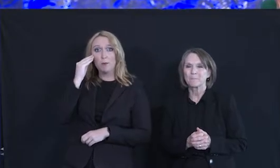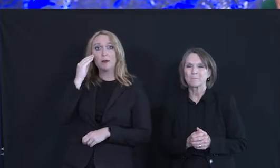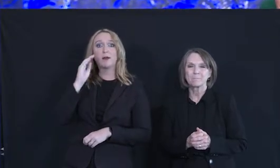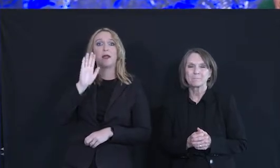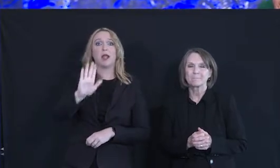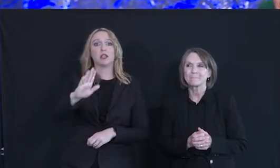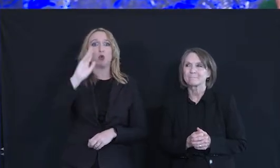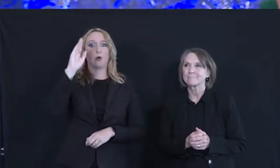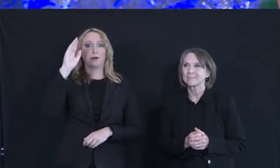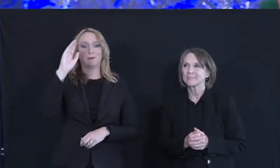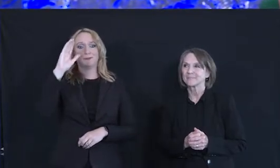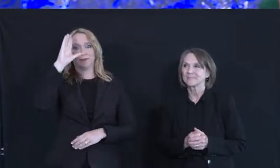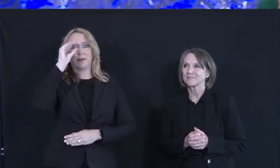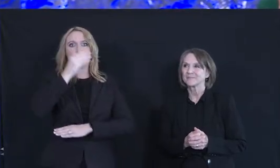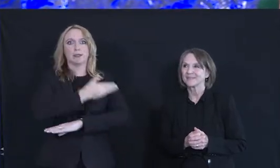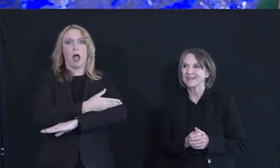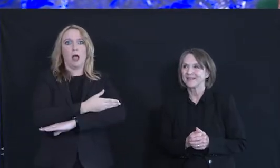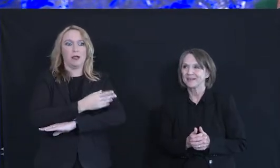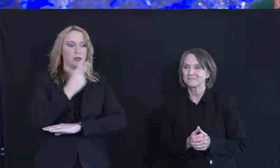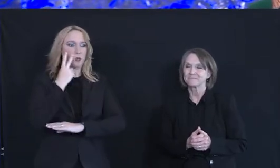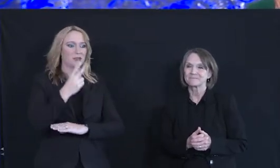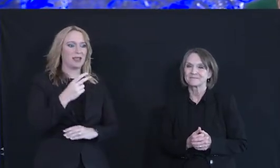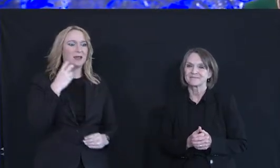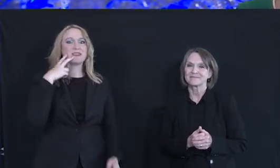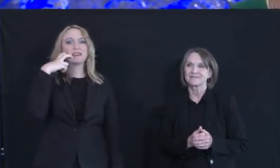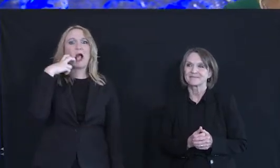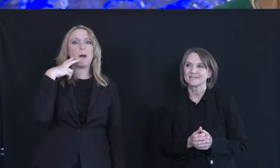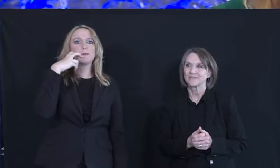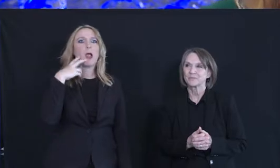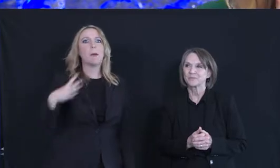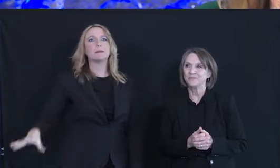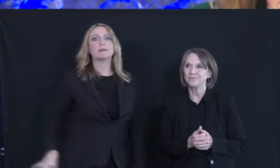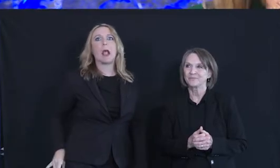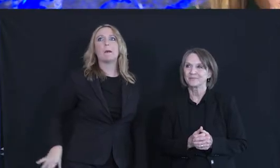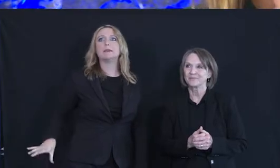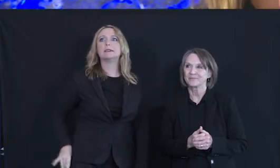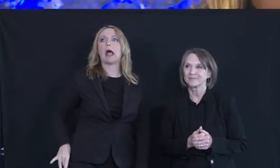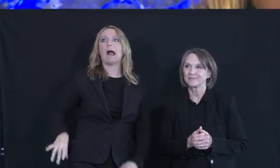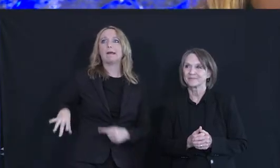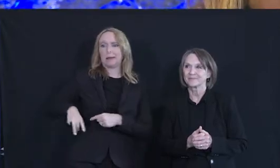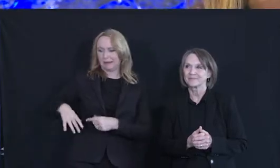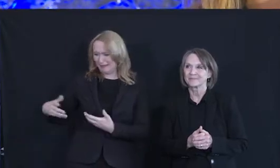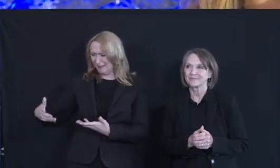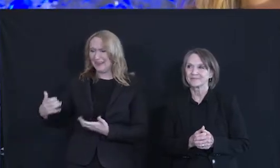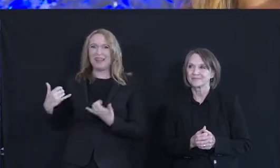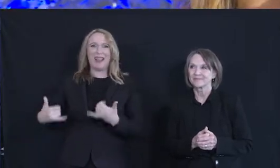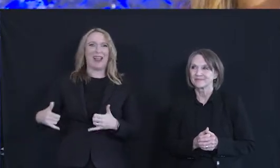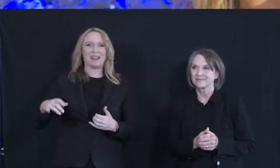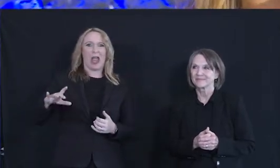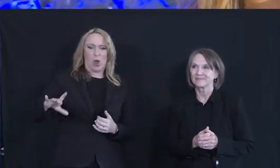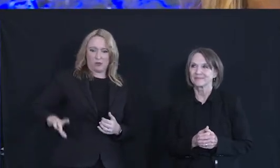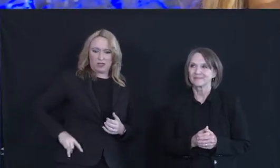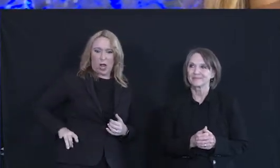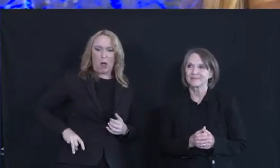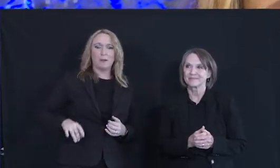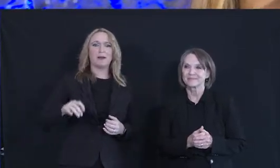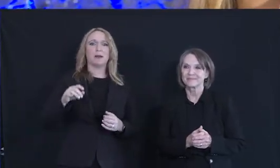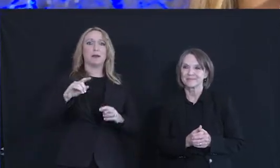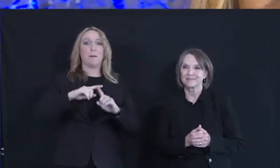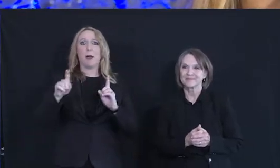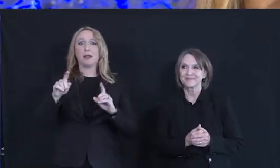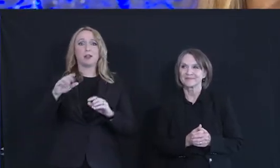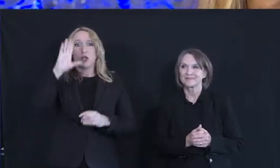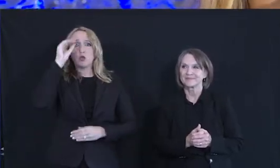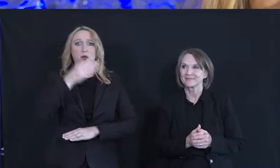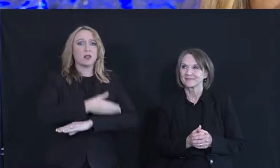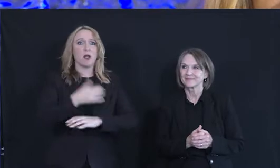gum all over the bottom of his shorts and then he decided to play baseball in it so now the gum has become grass on the same shorts and then you forget you put